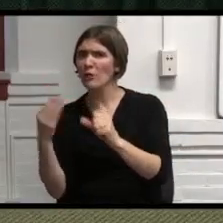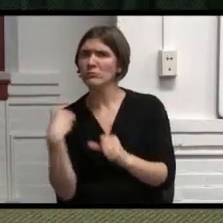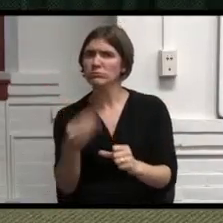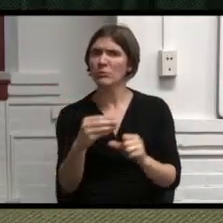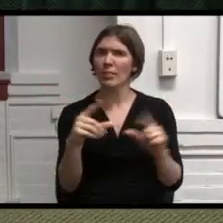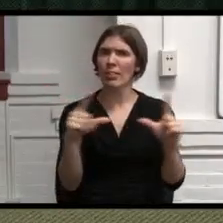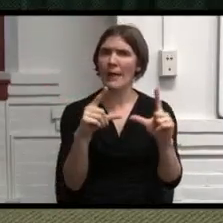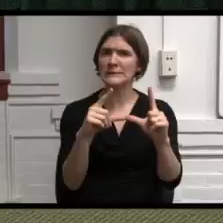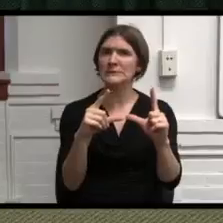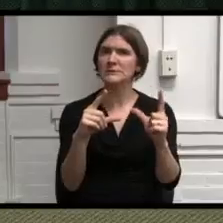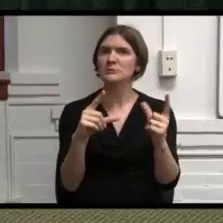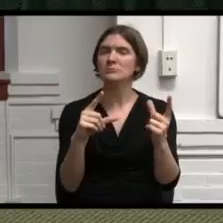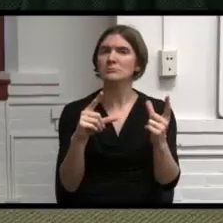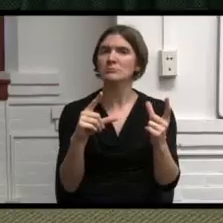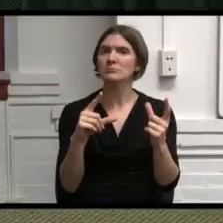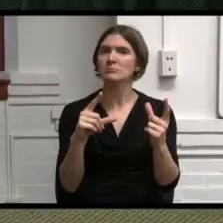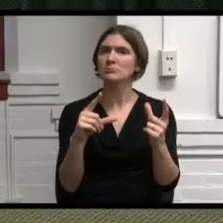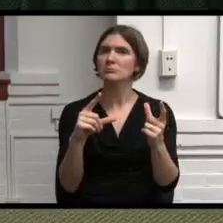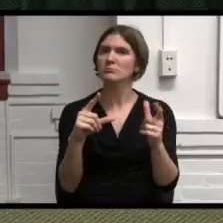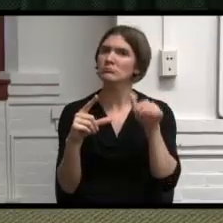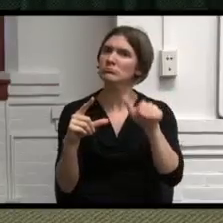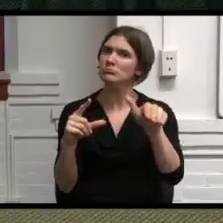that asks them